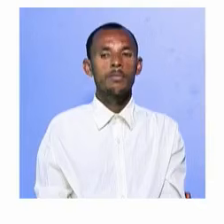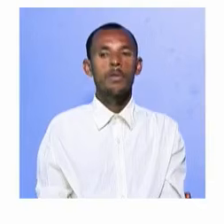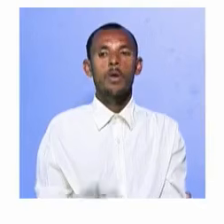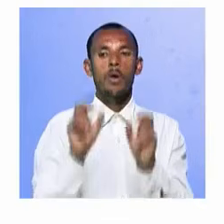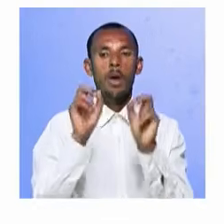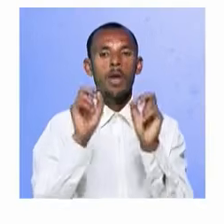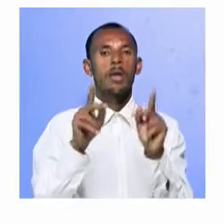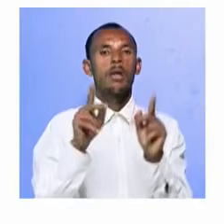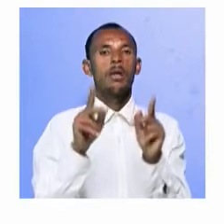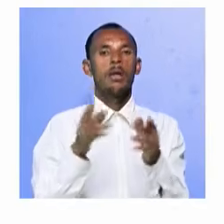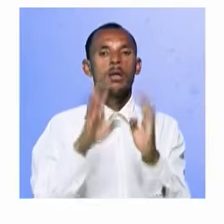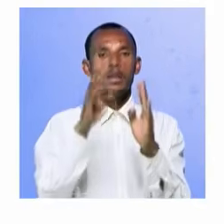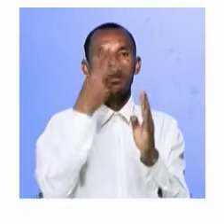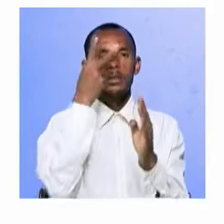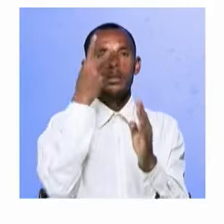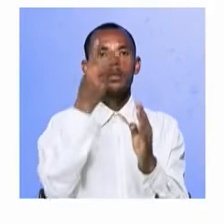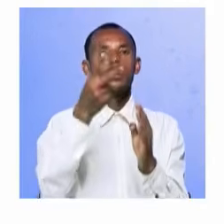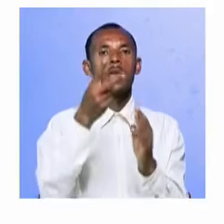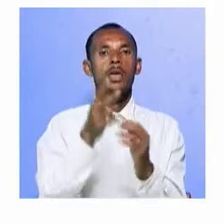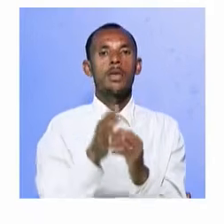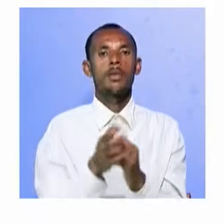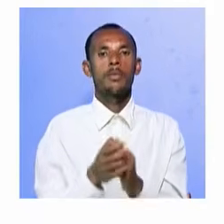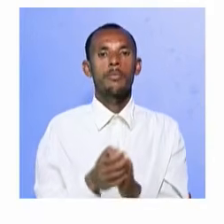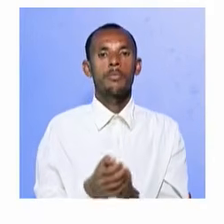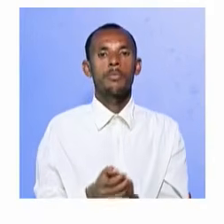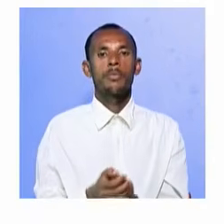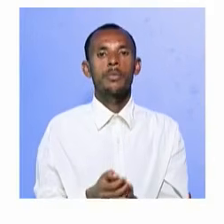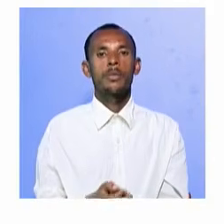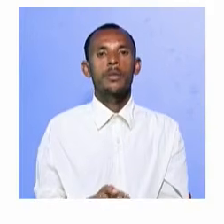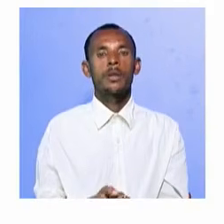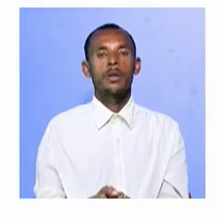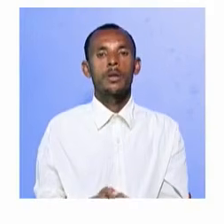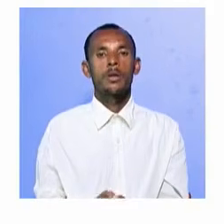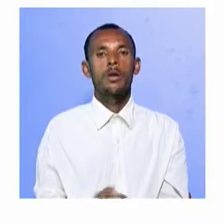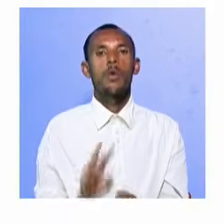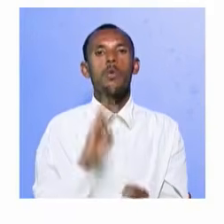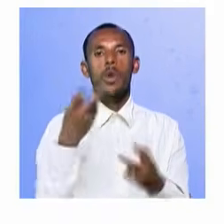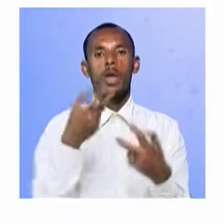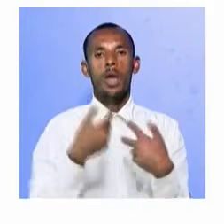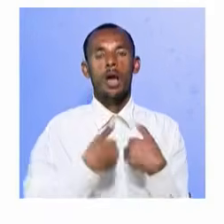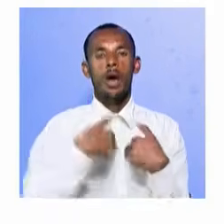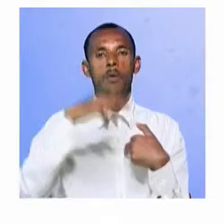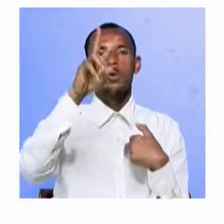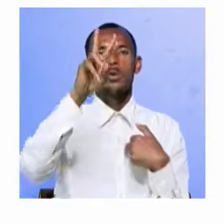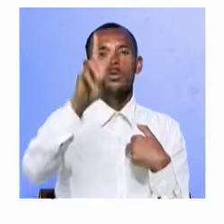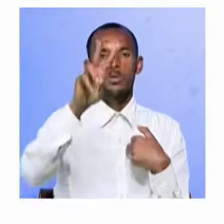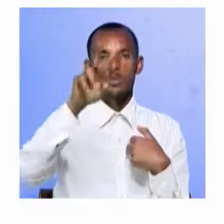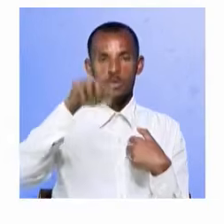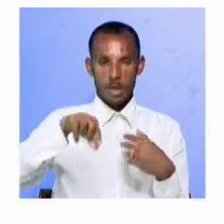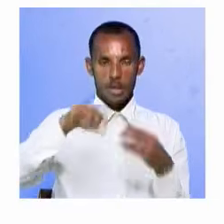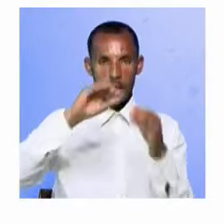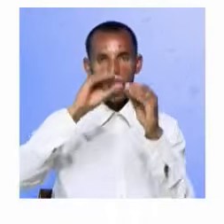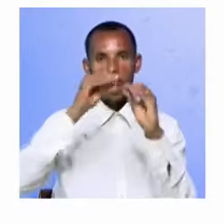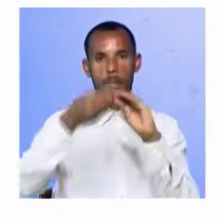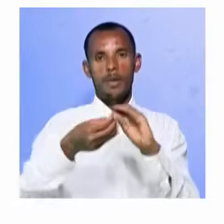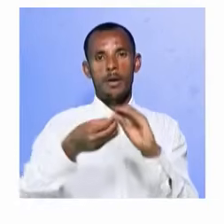Okay, let's see, say we have two rational numbers,